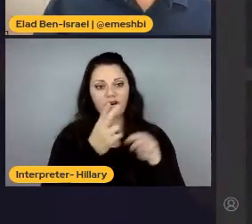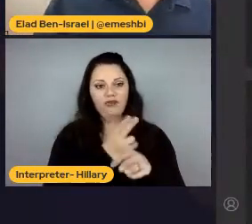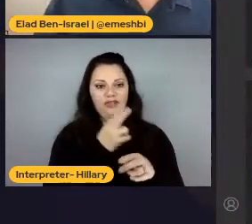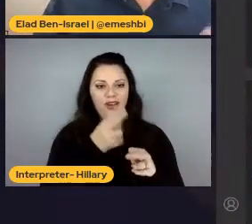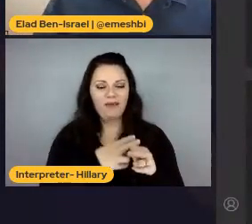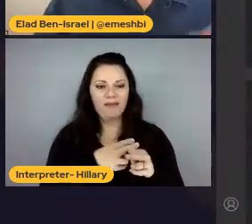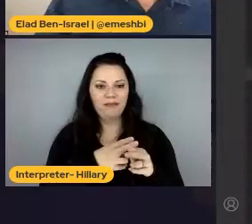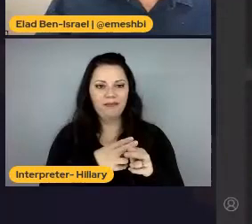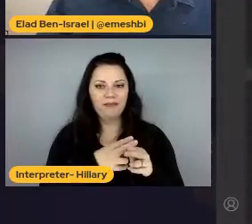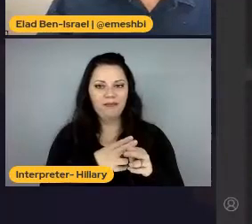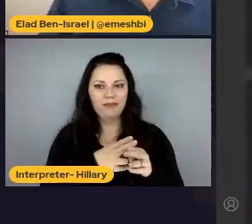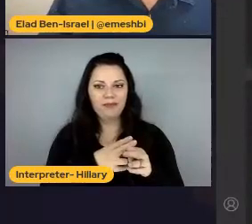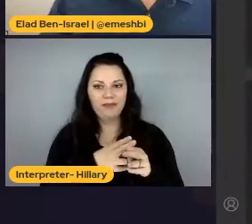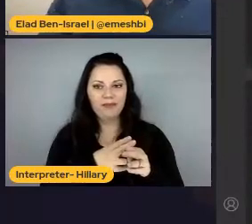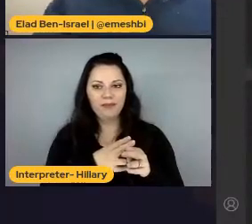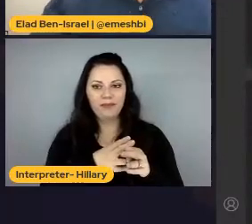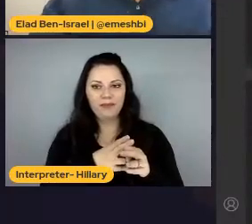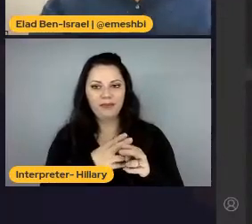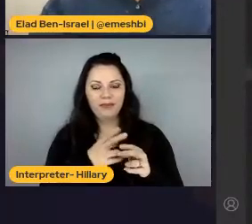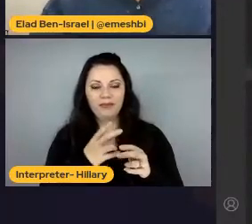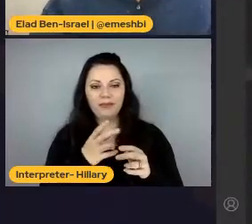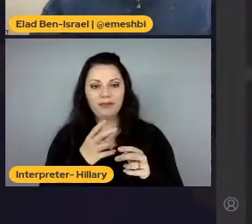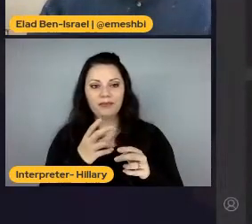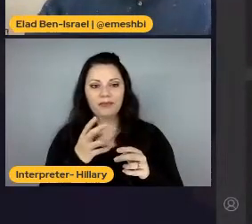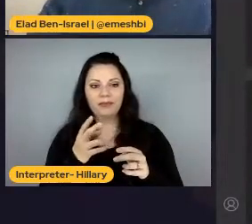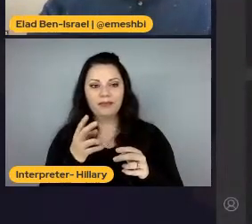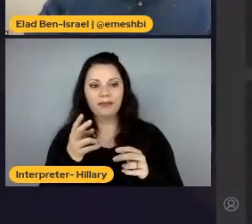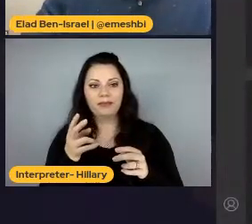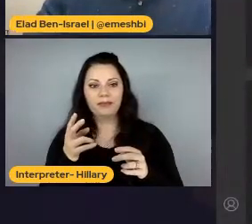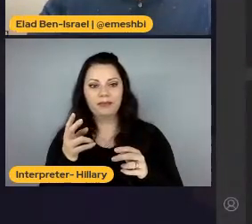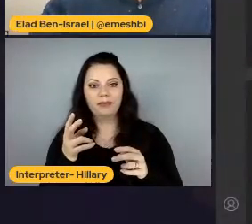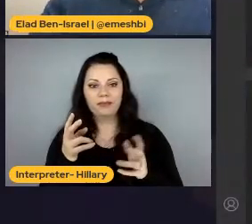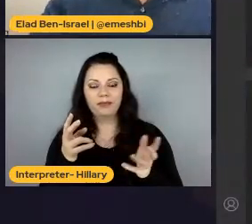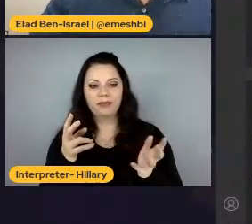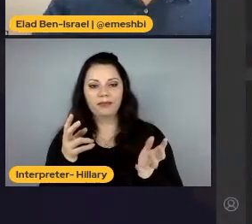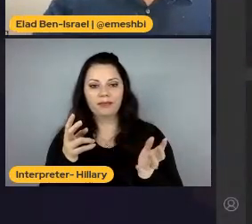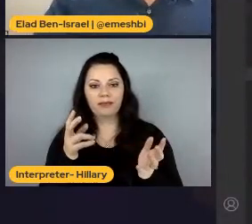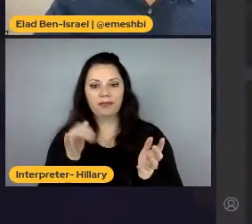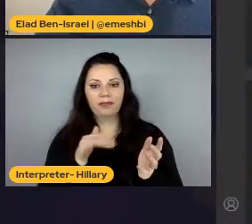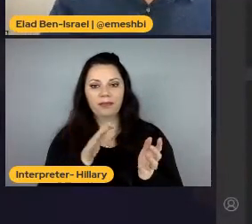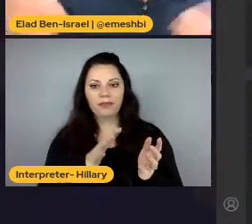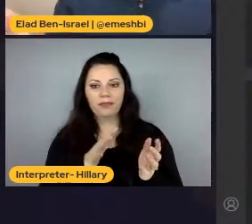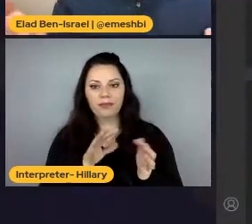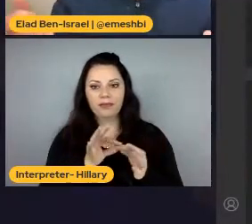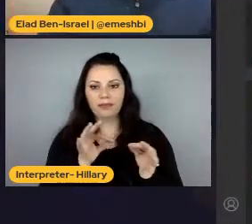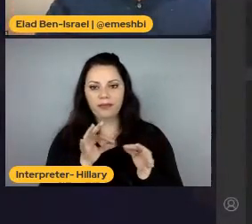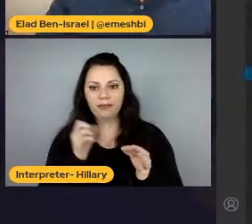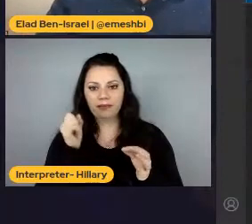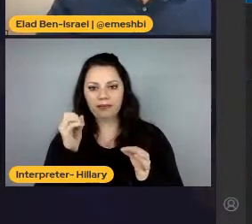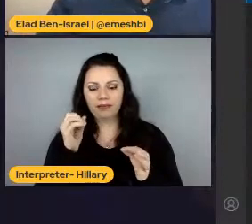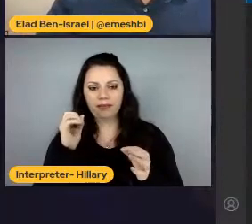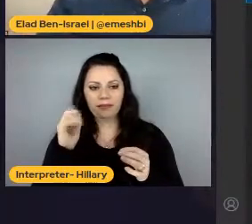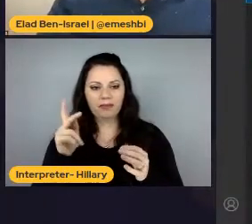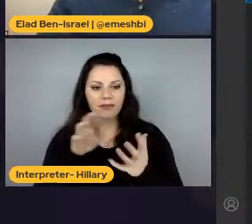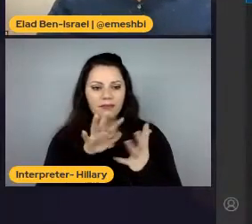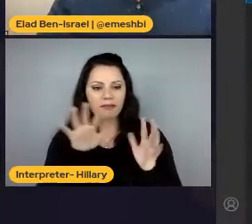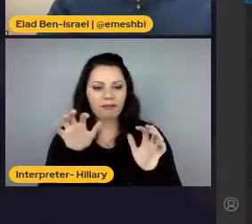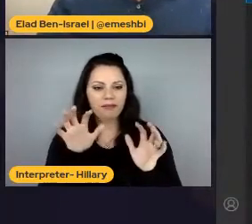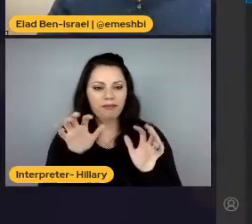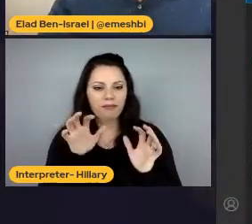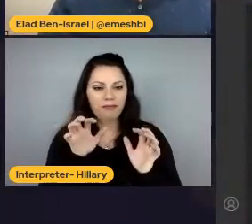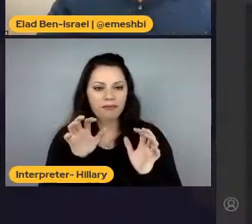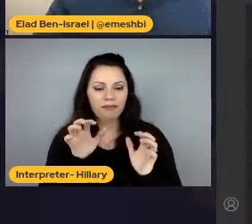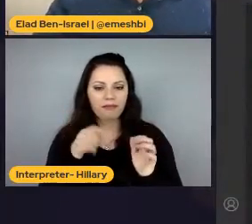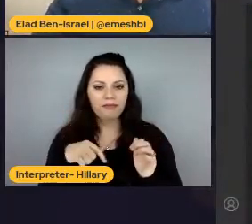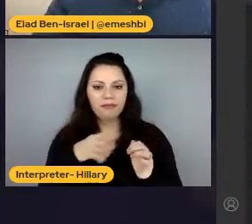rest is just as an opinion. Okay, so now let's talk about the Dynamo table. Okay, here's my